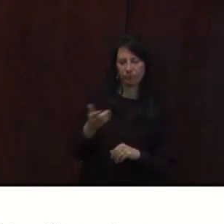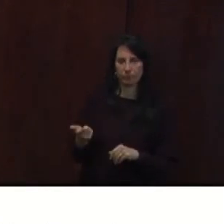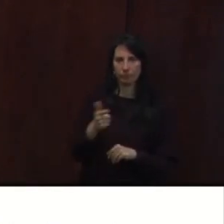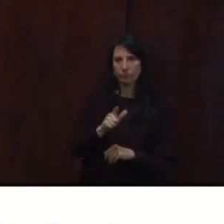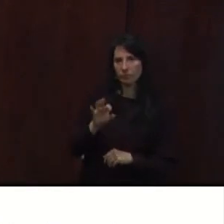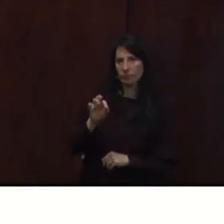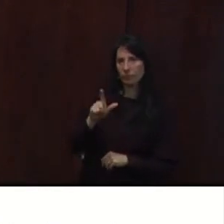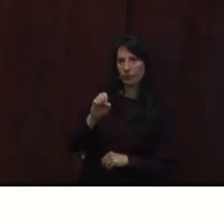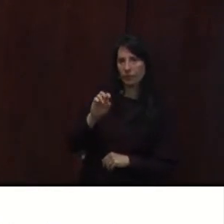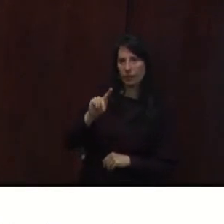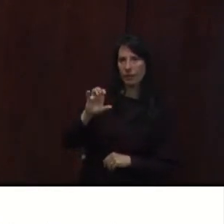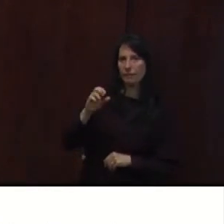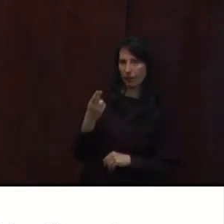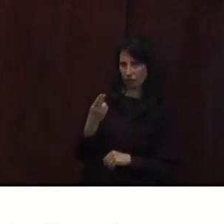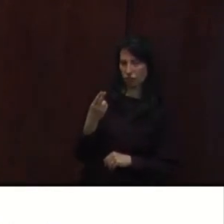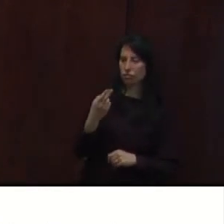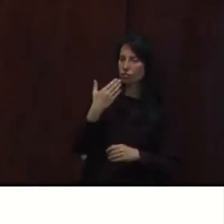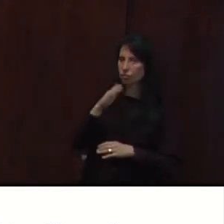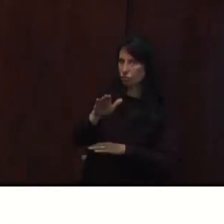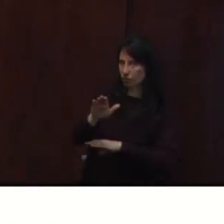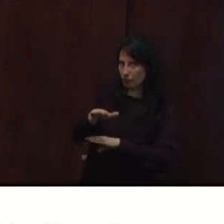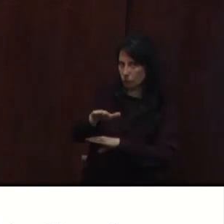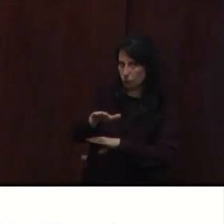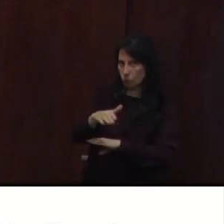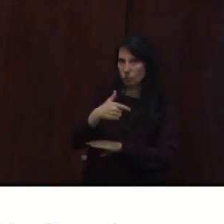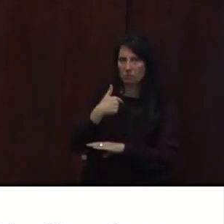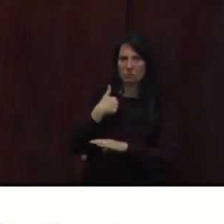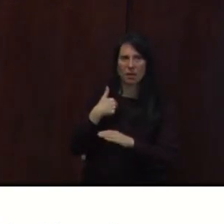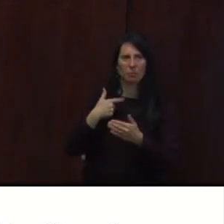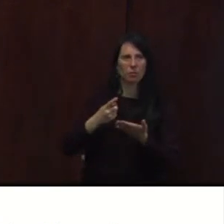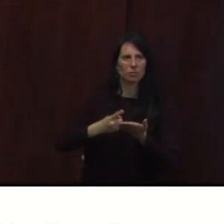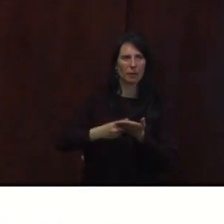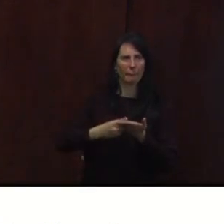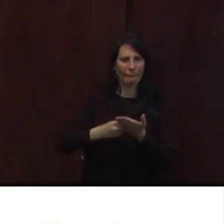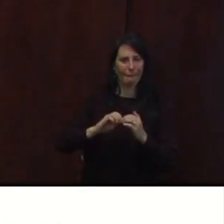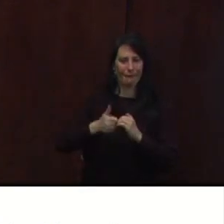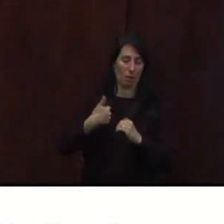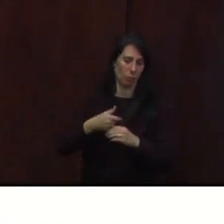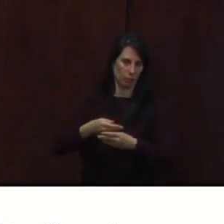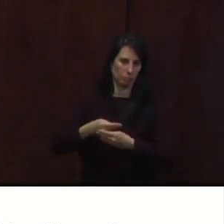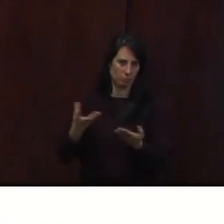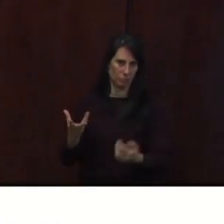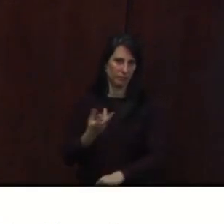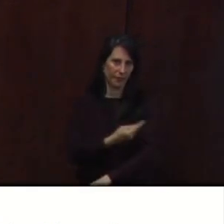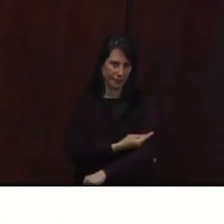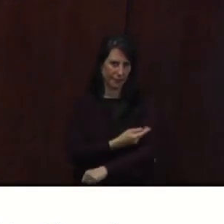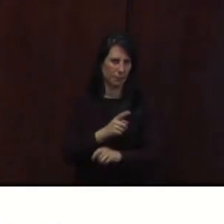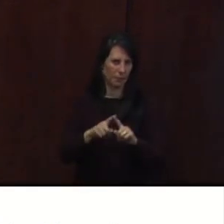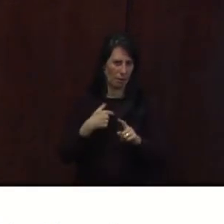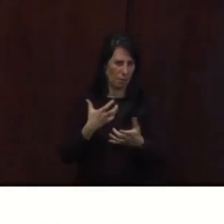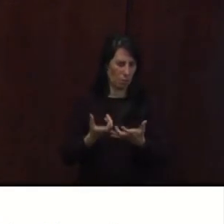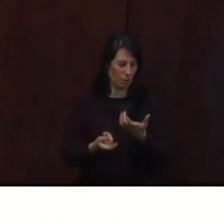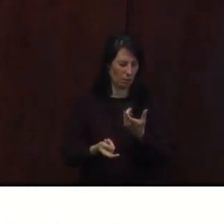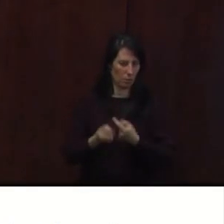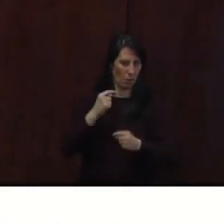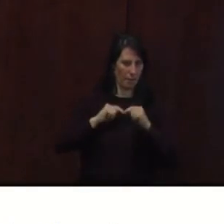Good afternoon. I'm going to roll into the vaccine operations, but I did want to address a couple of the questions earlier from an operations standpoint.